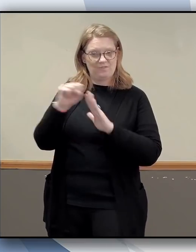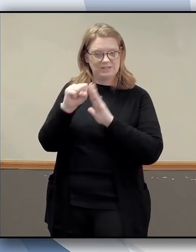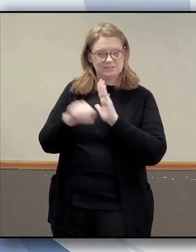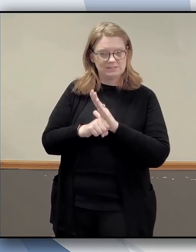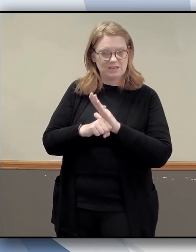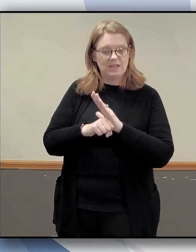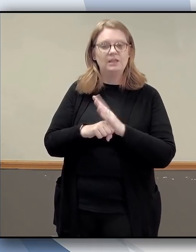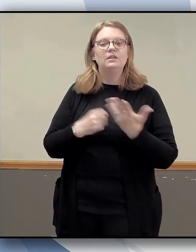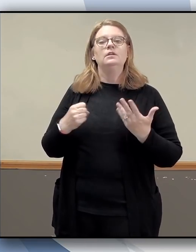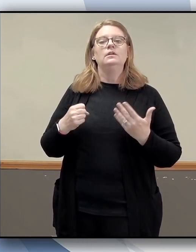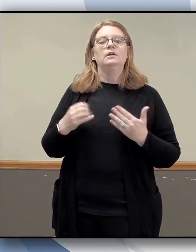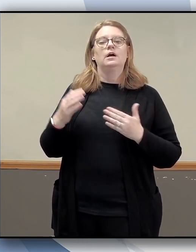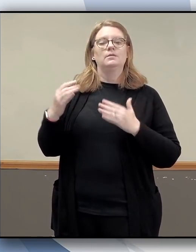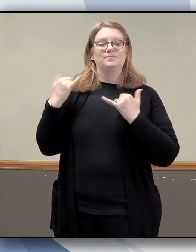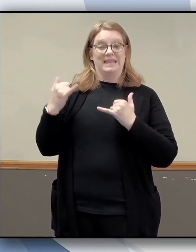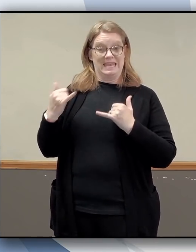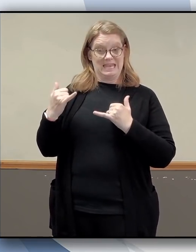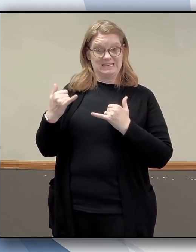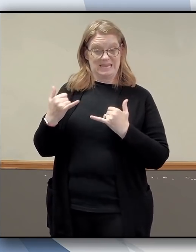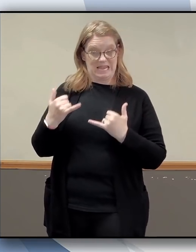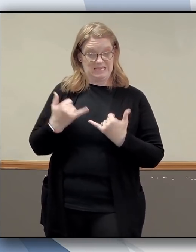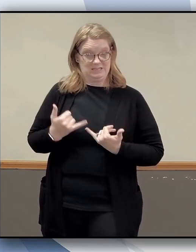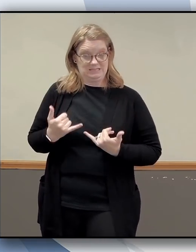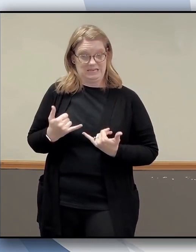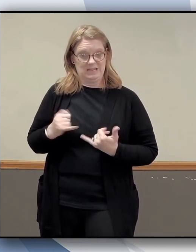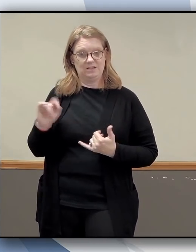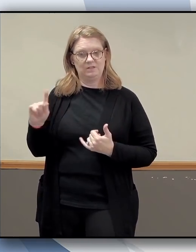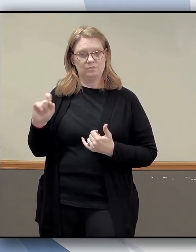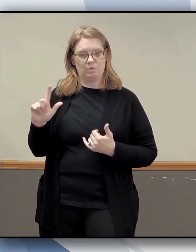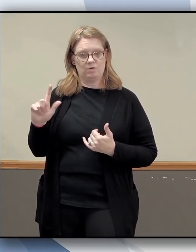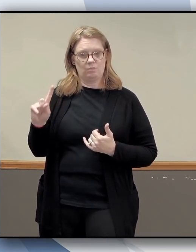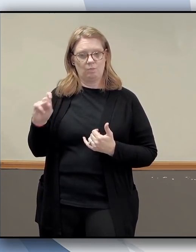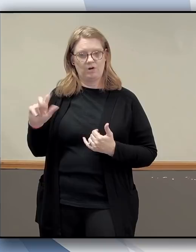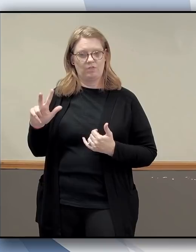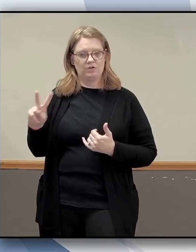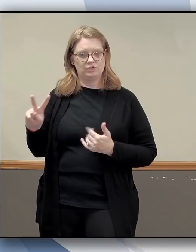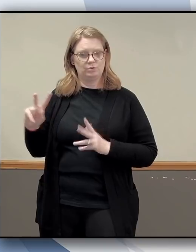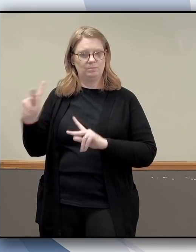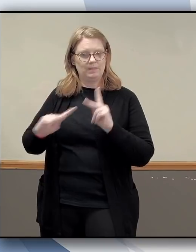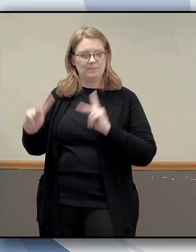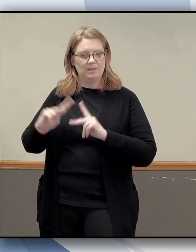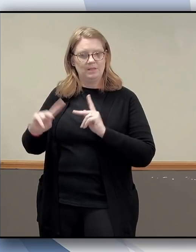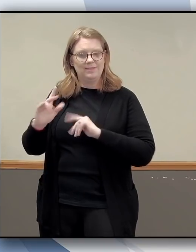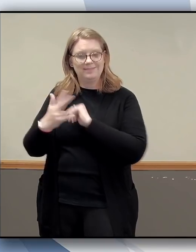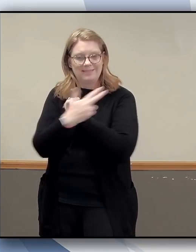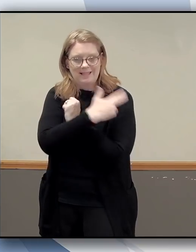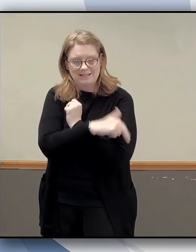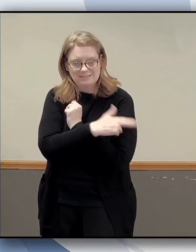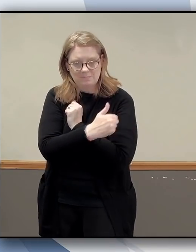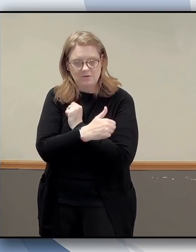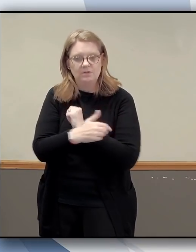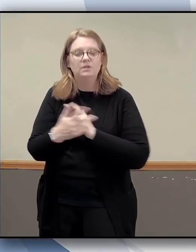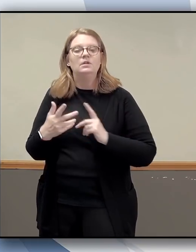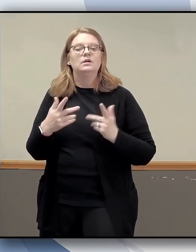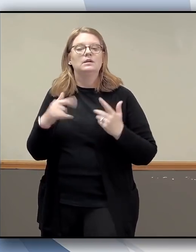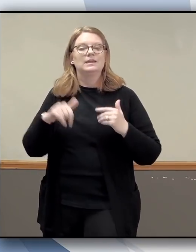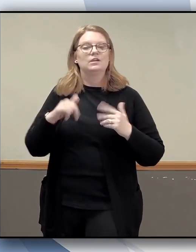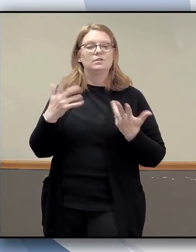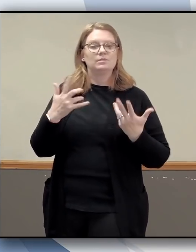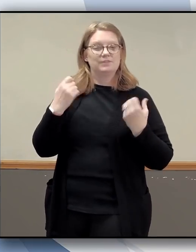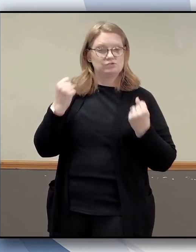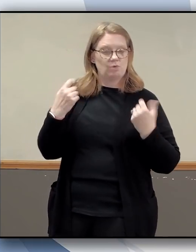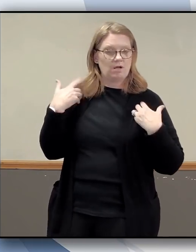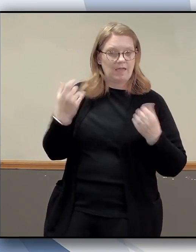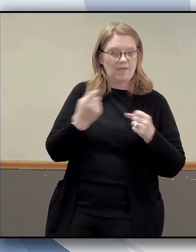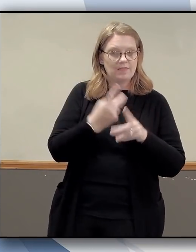down to 132. Again, capacity, because we've got a strong healthcare system in North Dakota, and